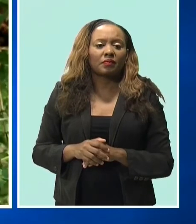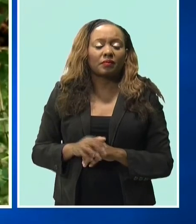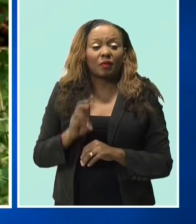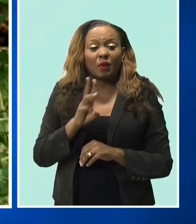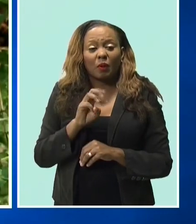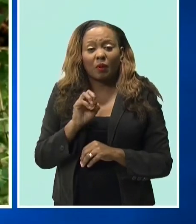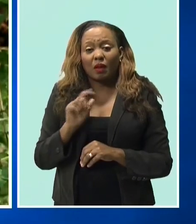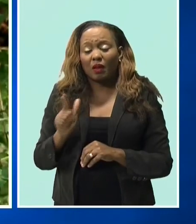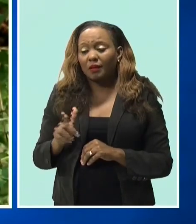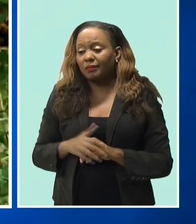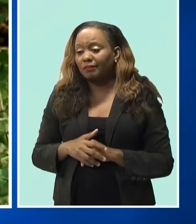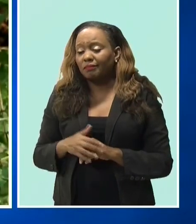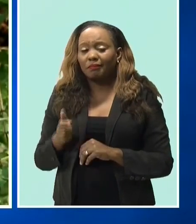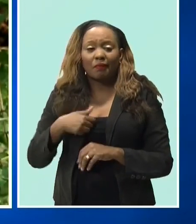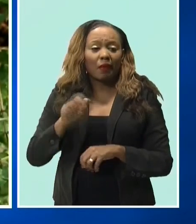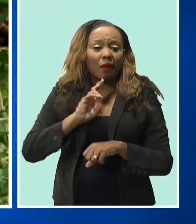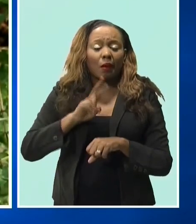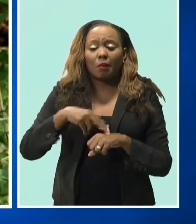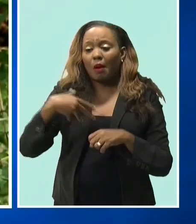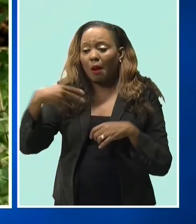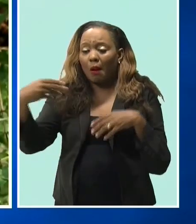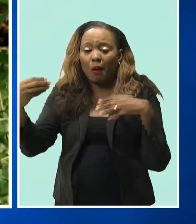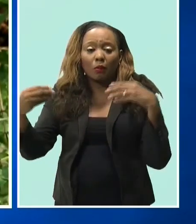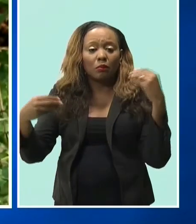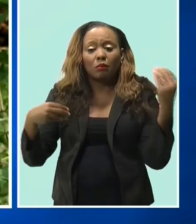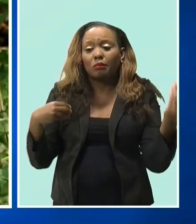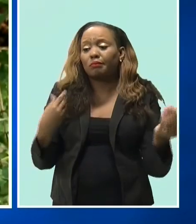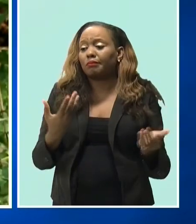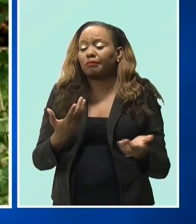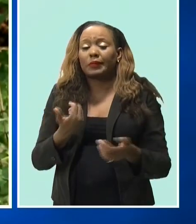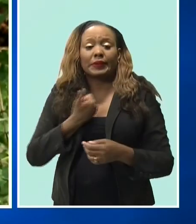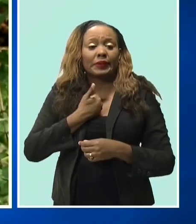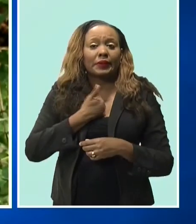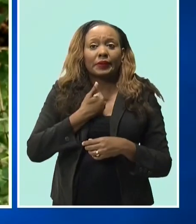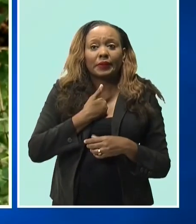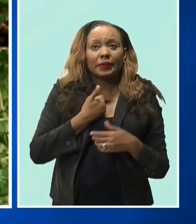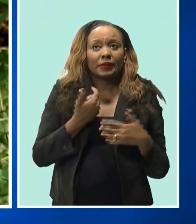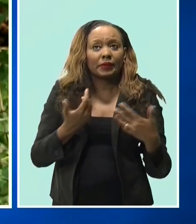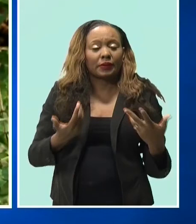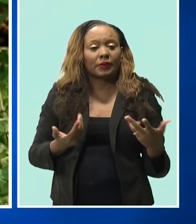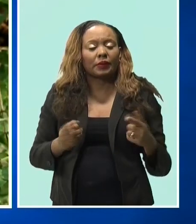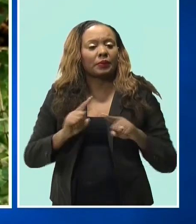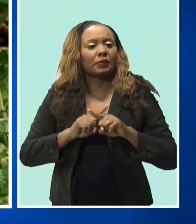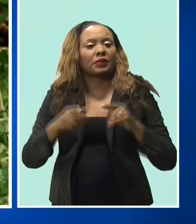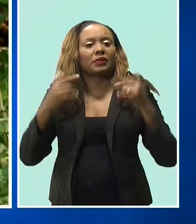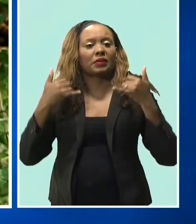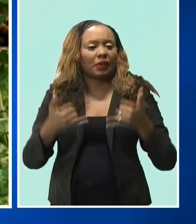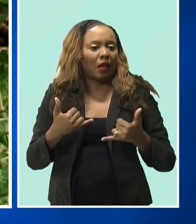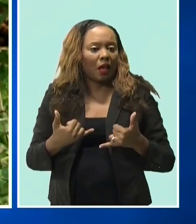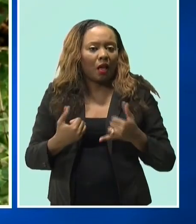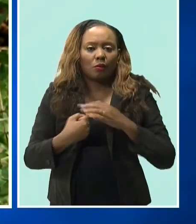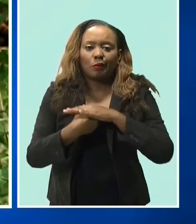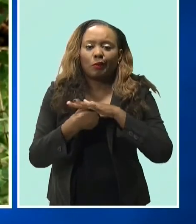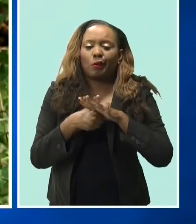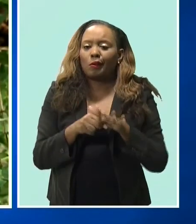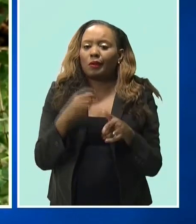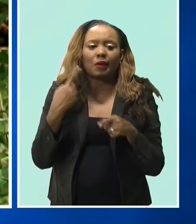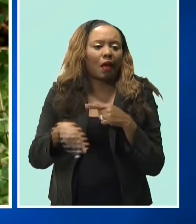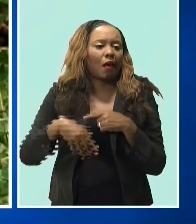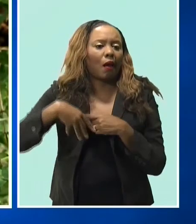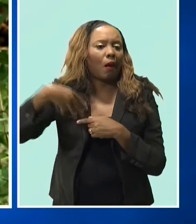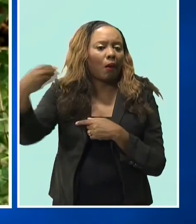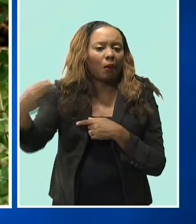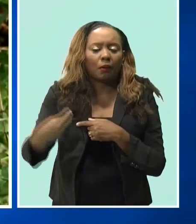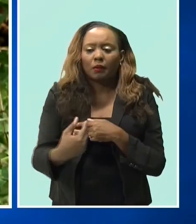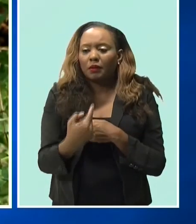I used to go out and do things for myself. But from the virus, I can't go out because